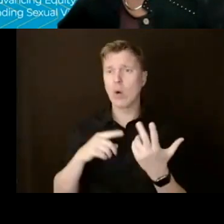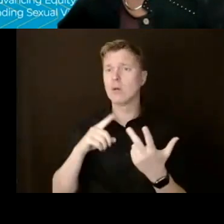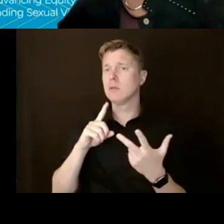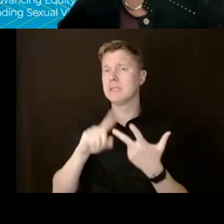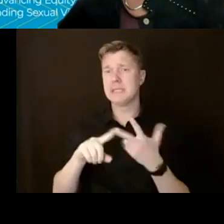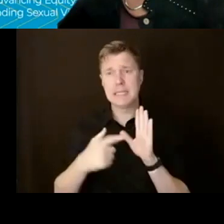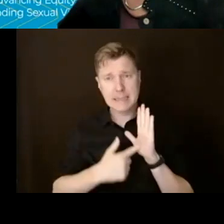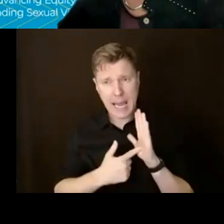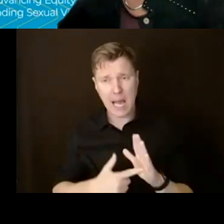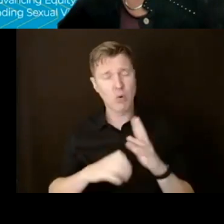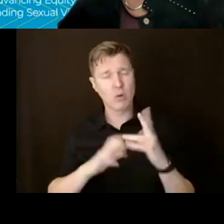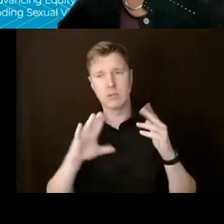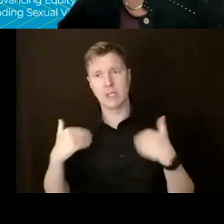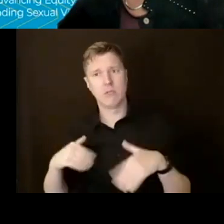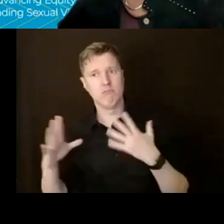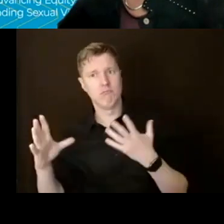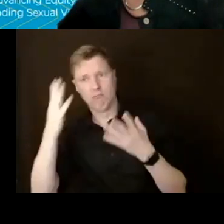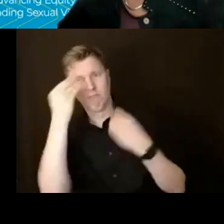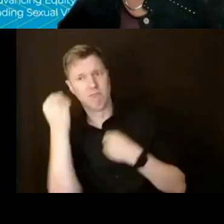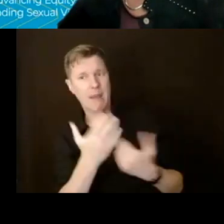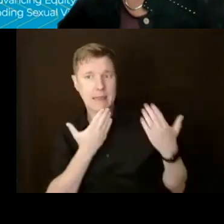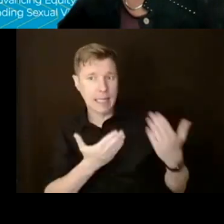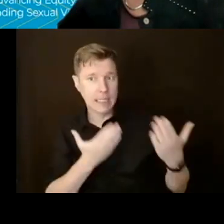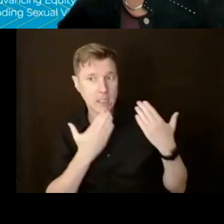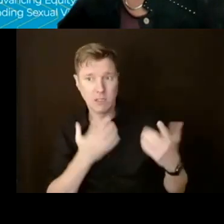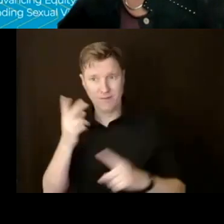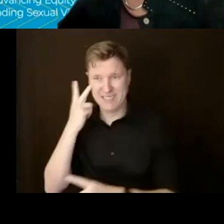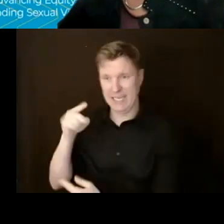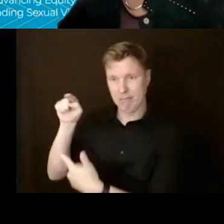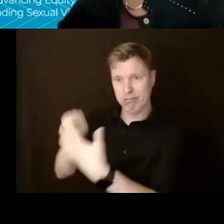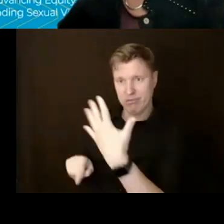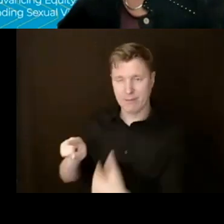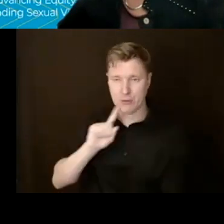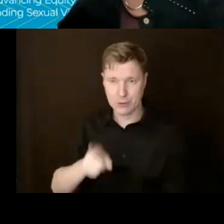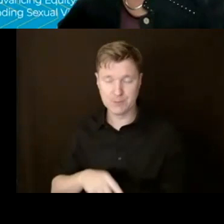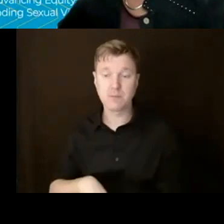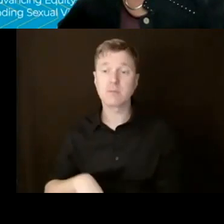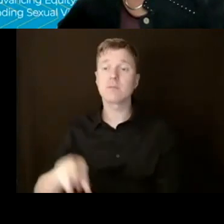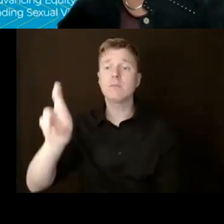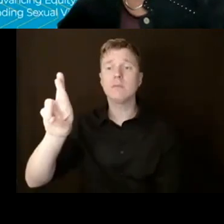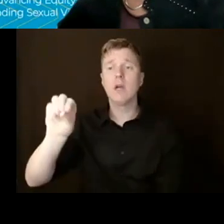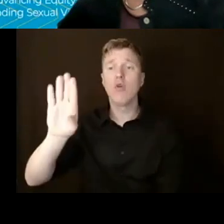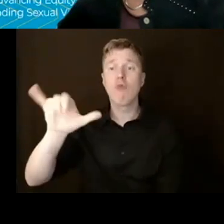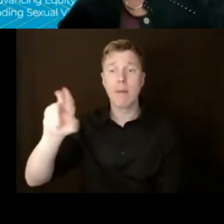session, Catherine and Janae. So just wanted to, I'm sure you're seeing all of those. Robin had a question